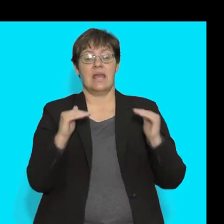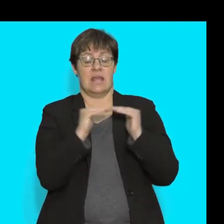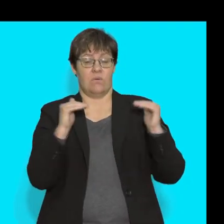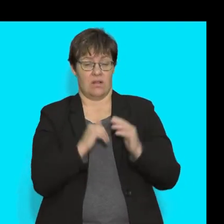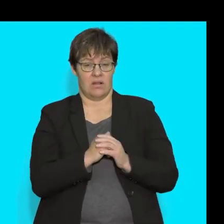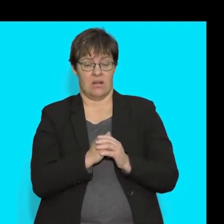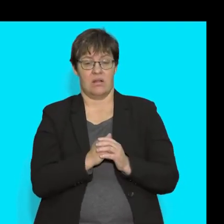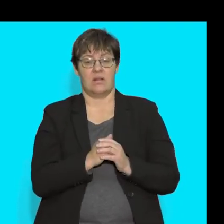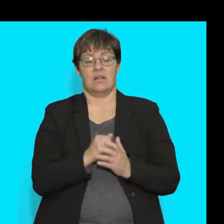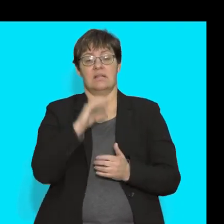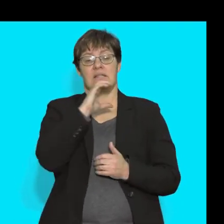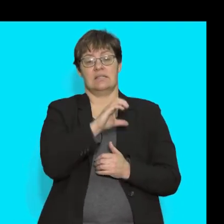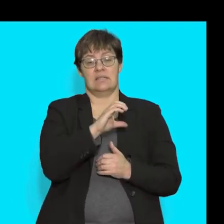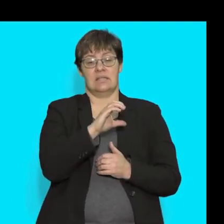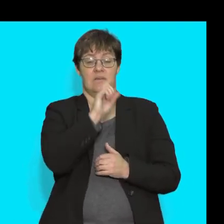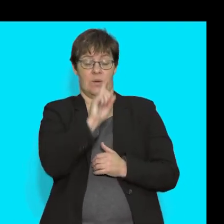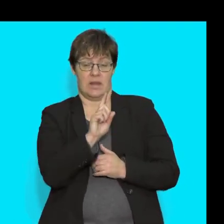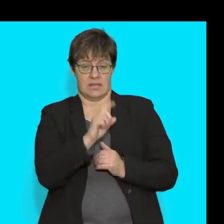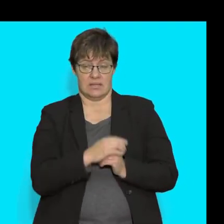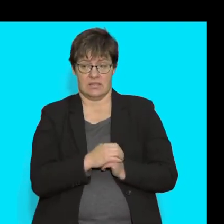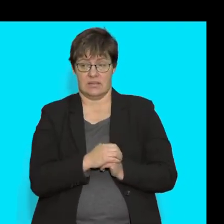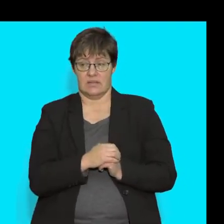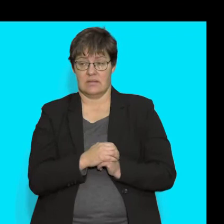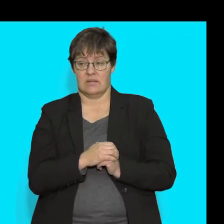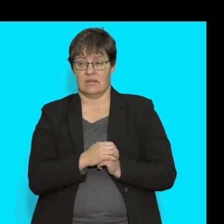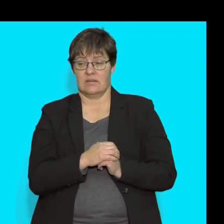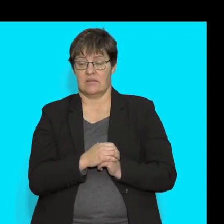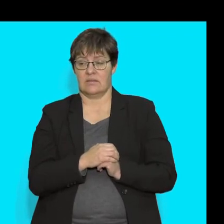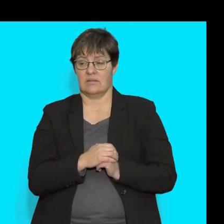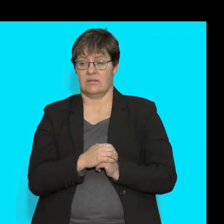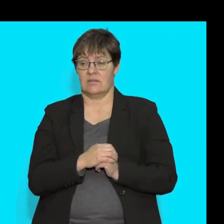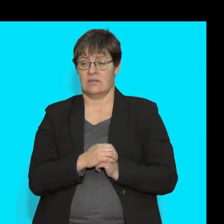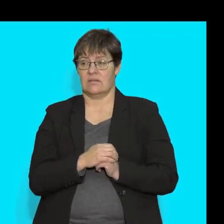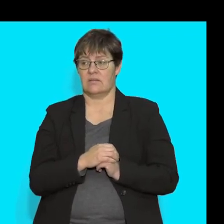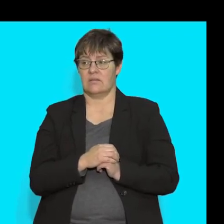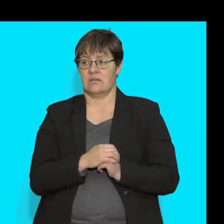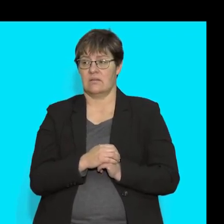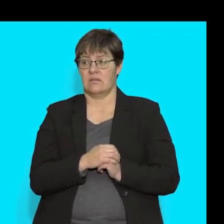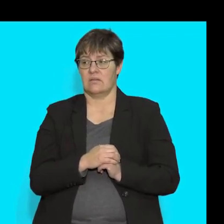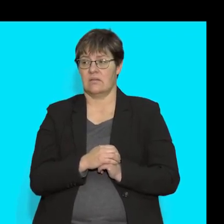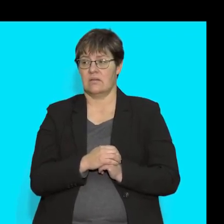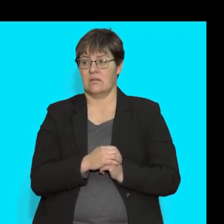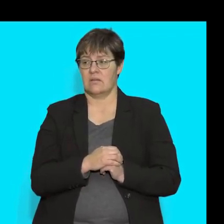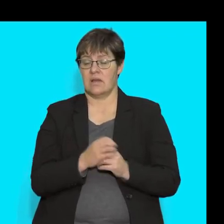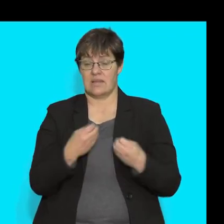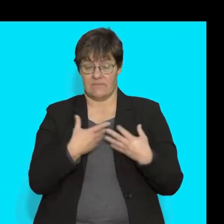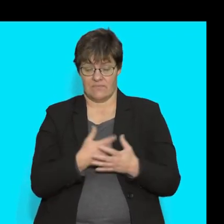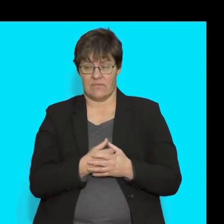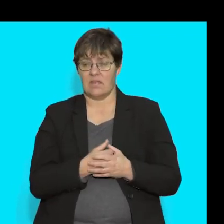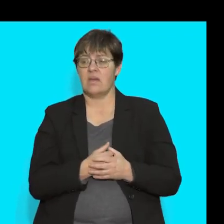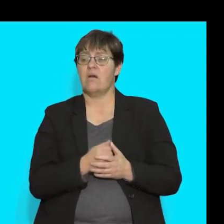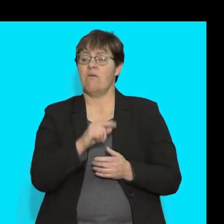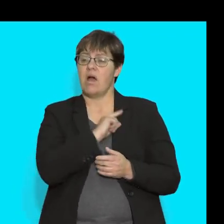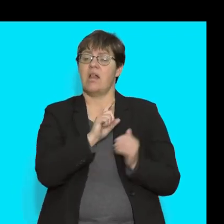is equals to angle C first, right? It was we were given that, and